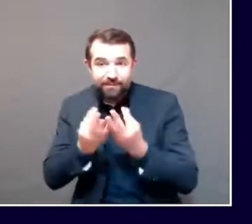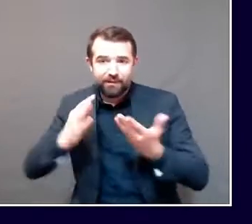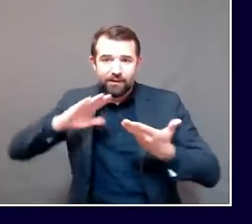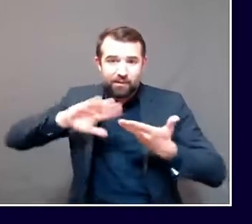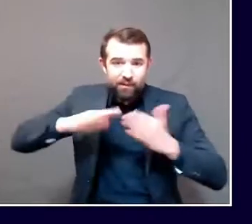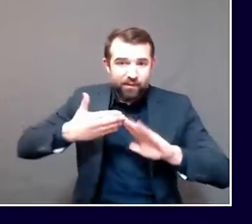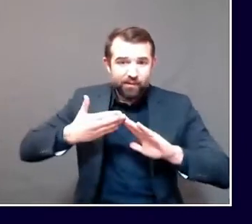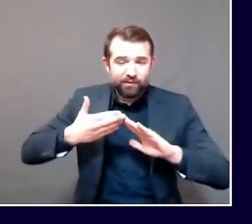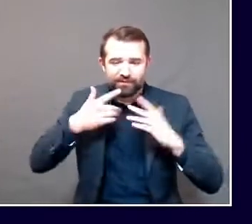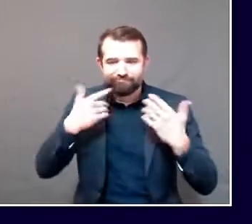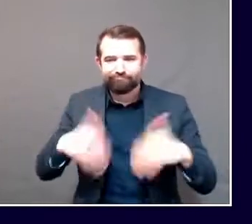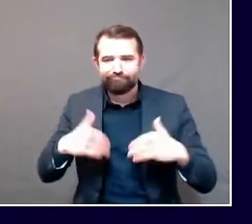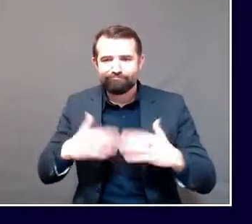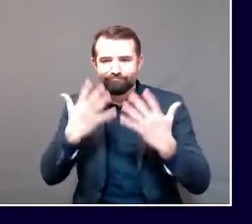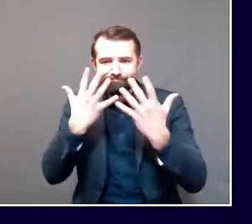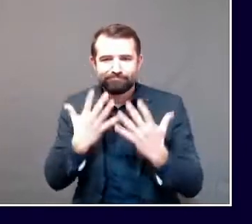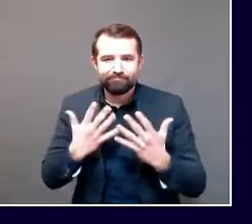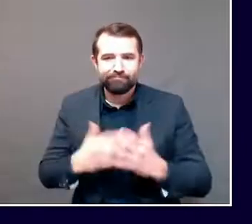away.